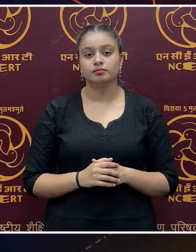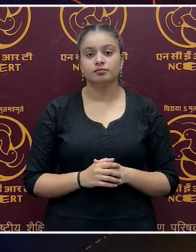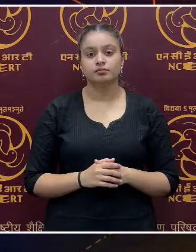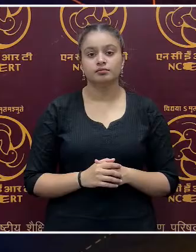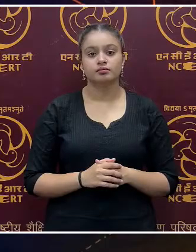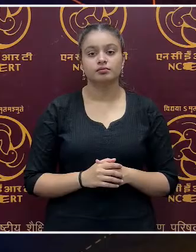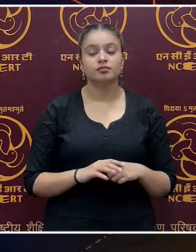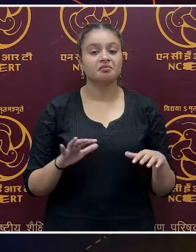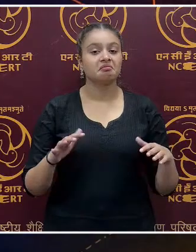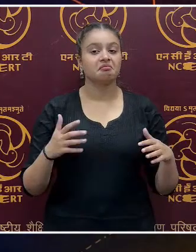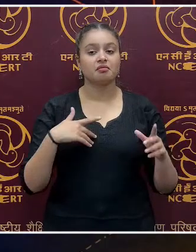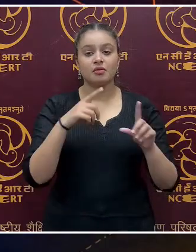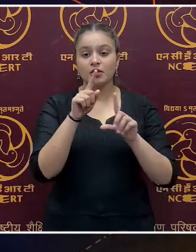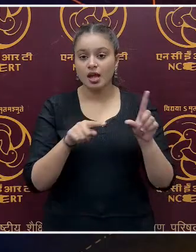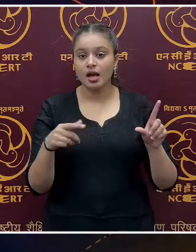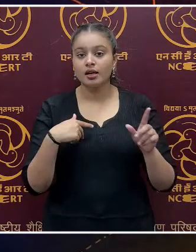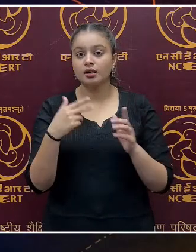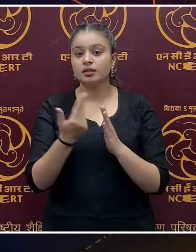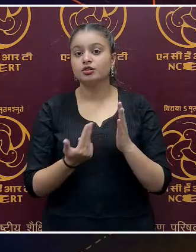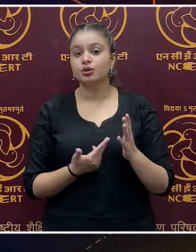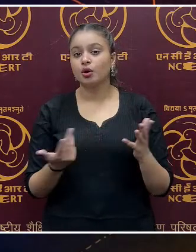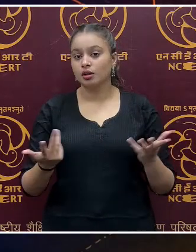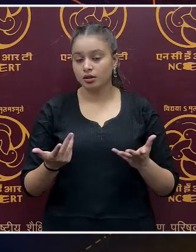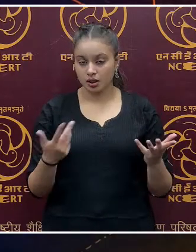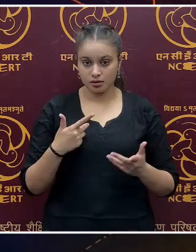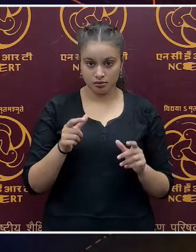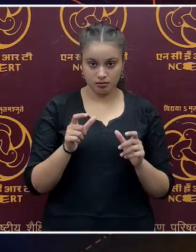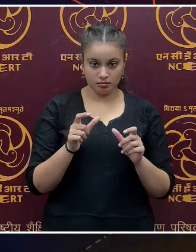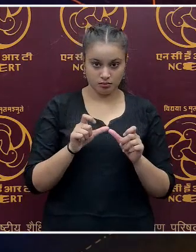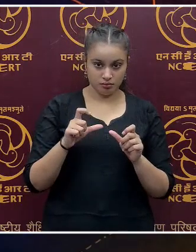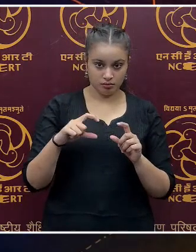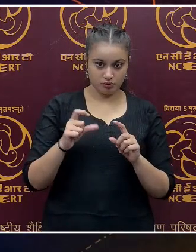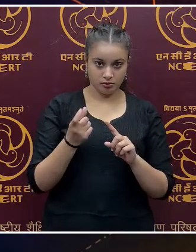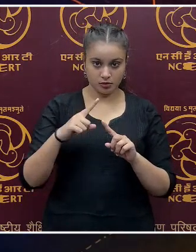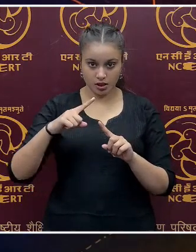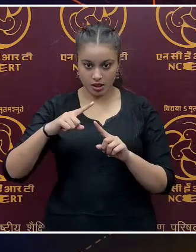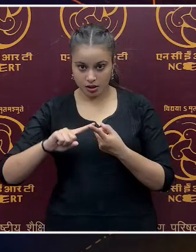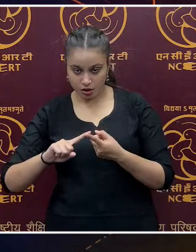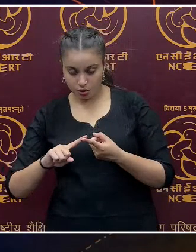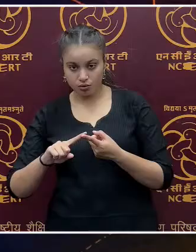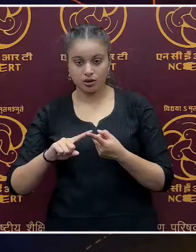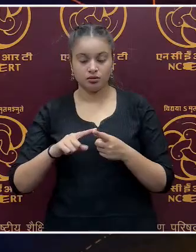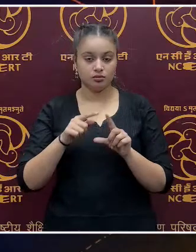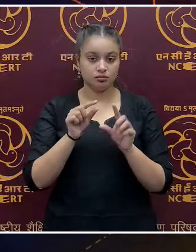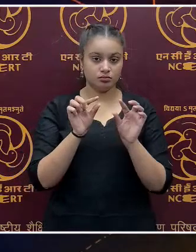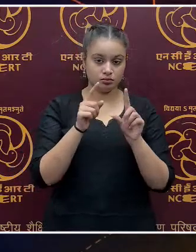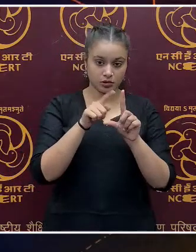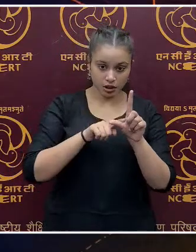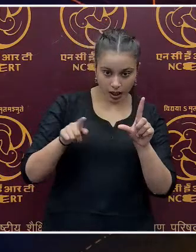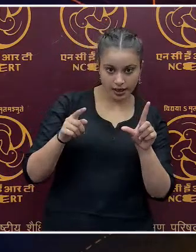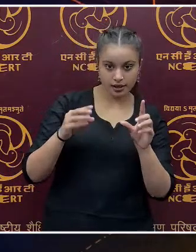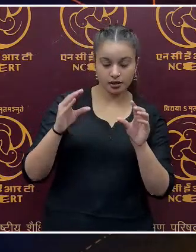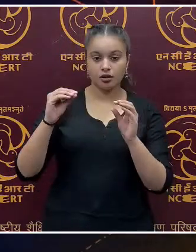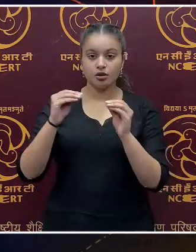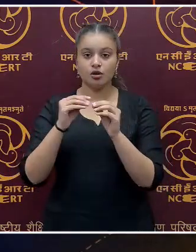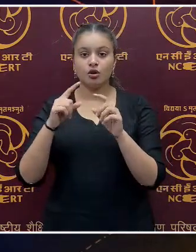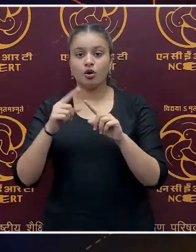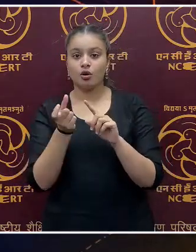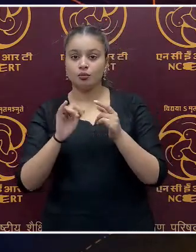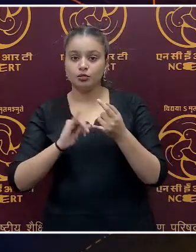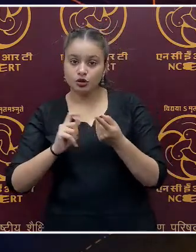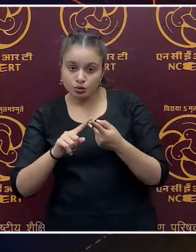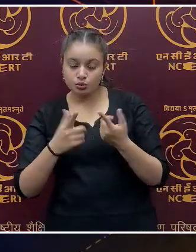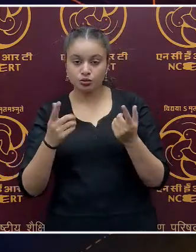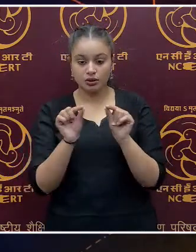what angle we are drawing there, either acute or obtuse or right angle or straight angle, or what we have to enter